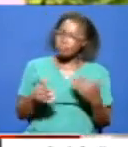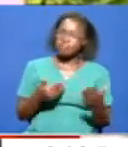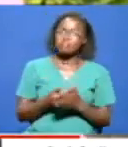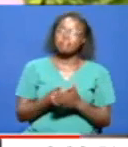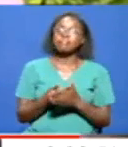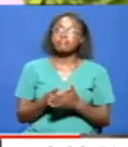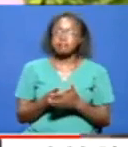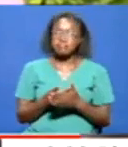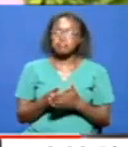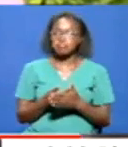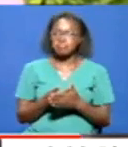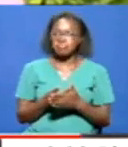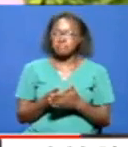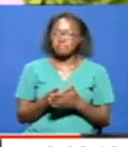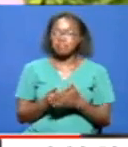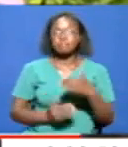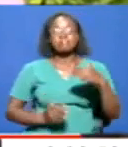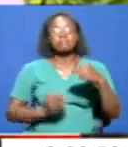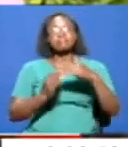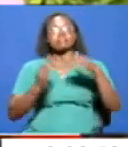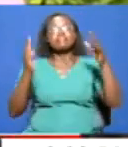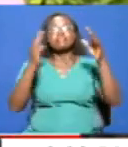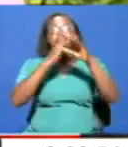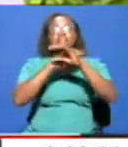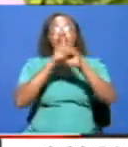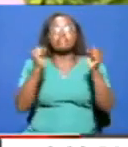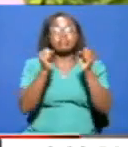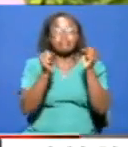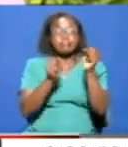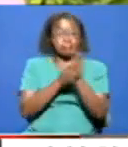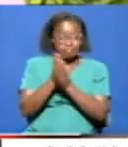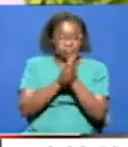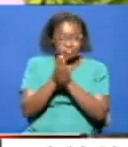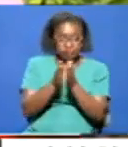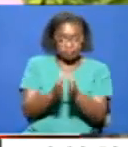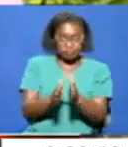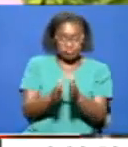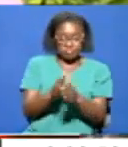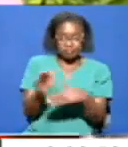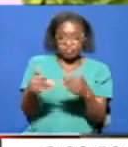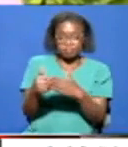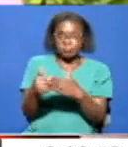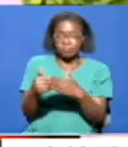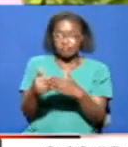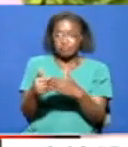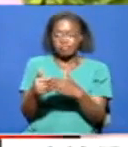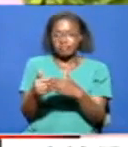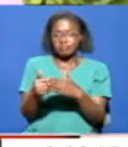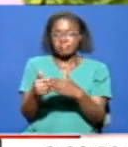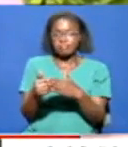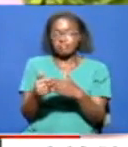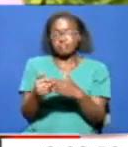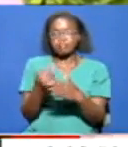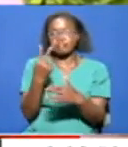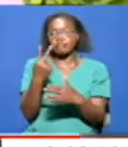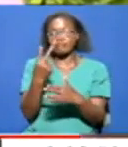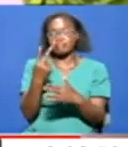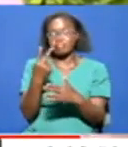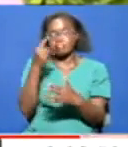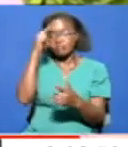all the top presidential aspirants, all of them are talking about two main things: peace